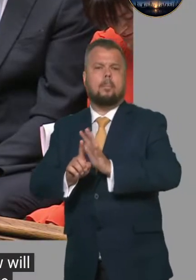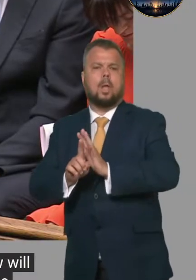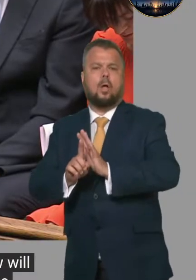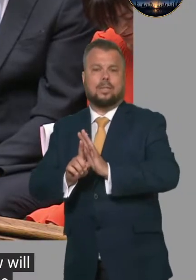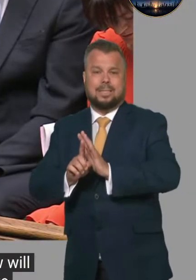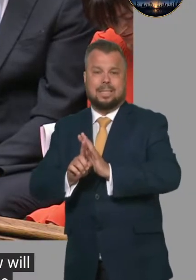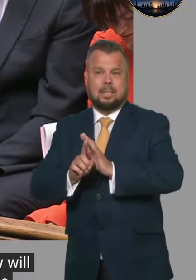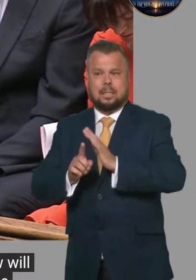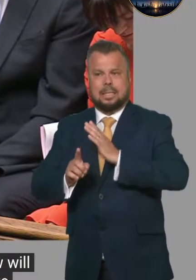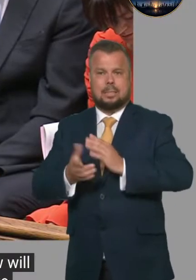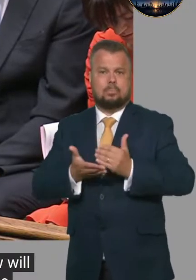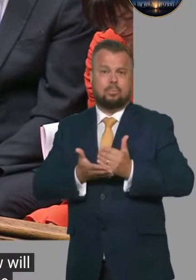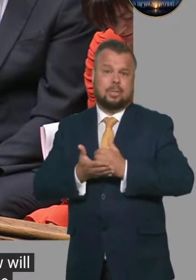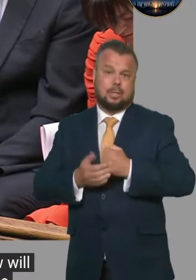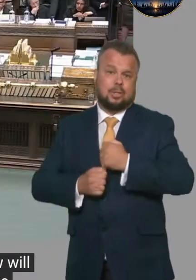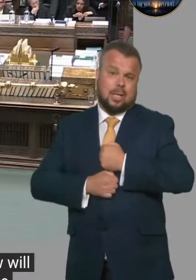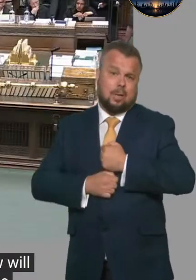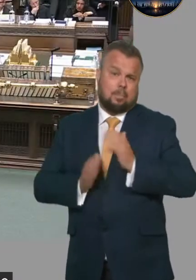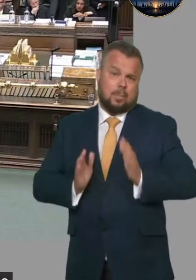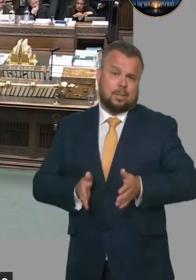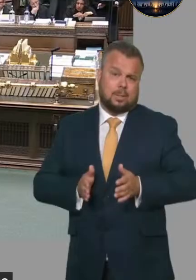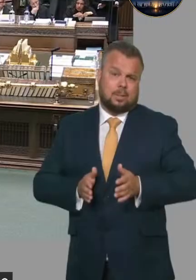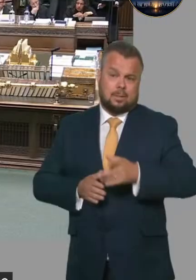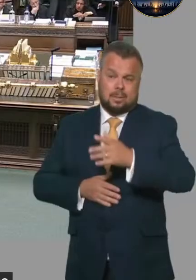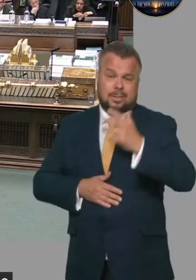services and they're not scared to go out?